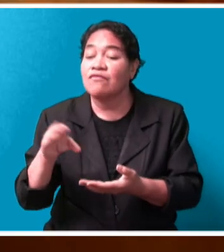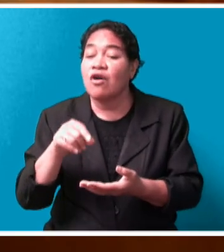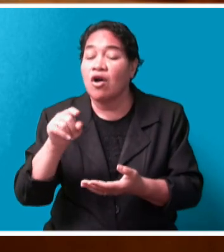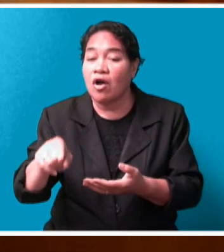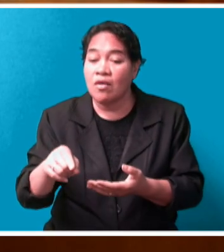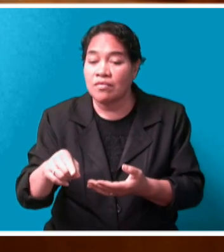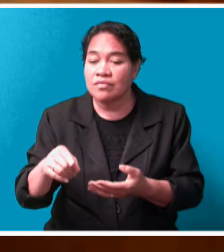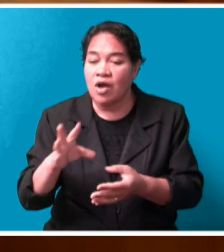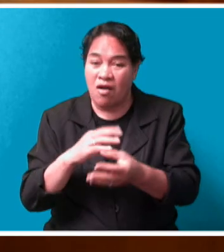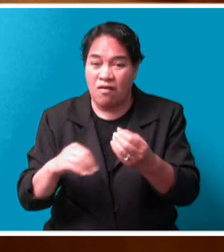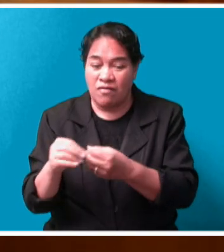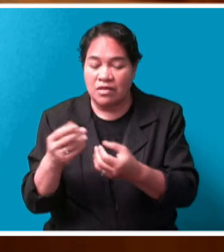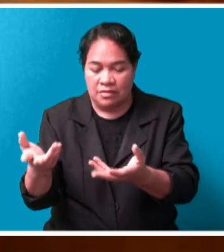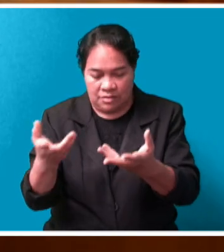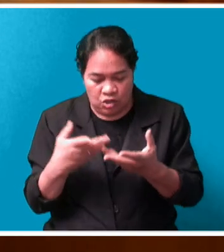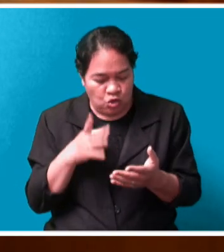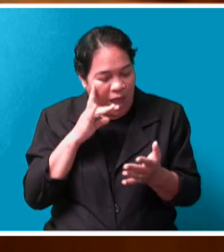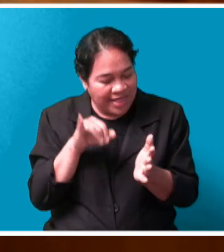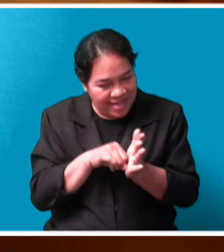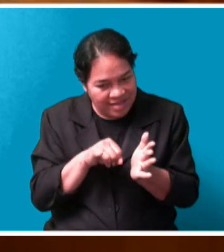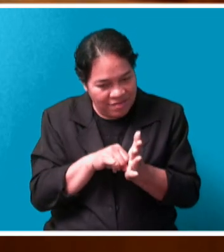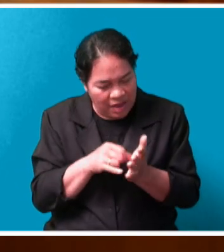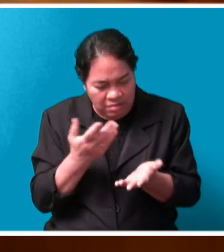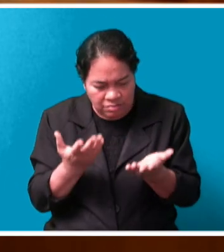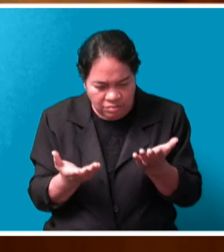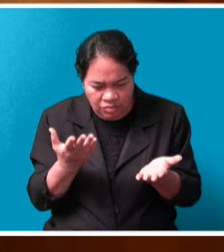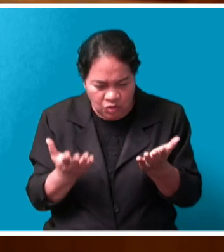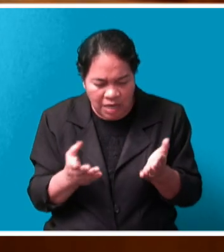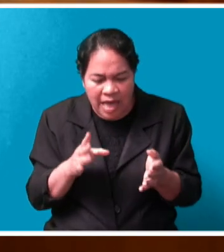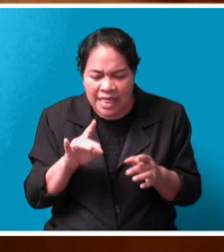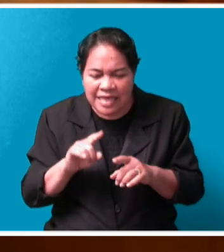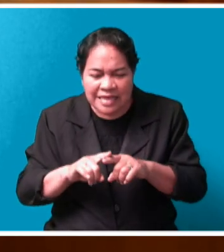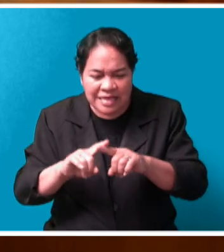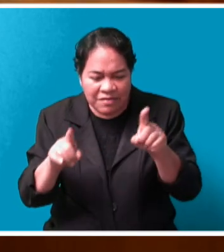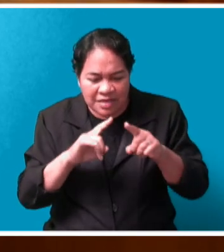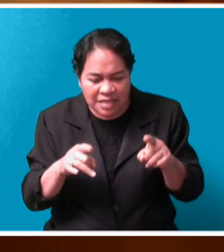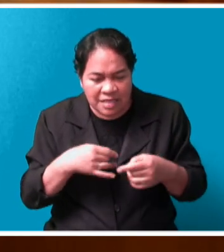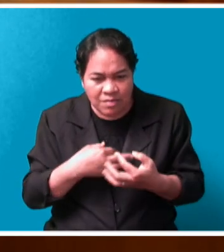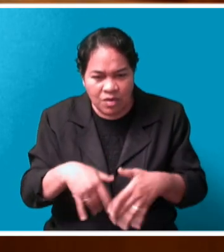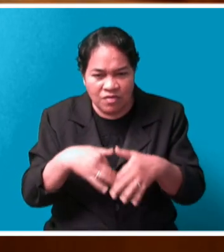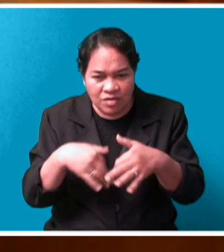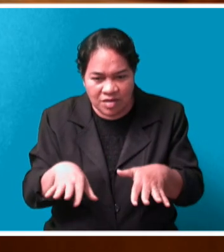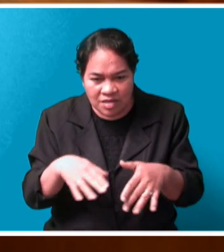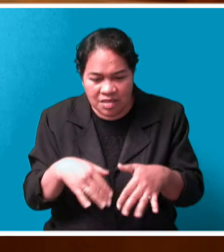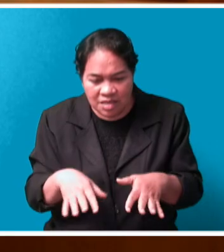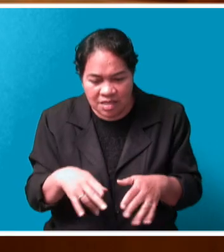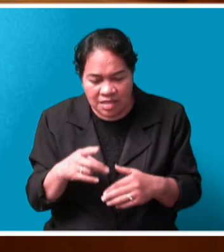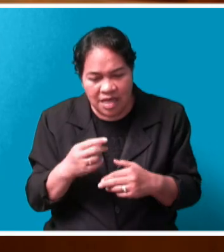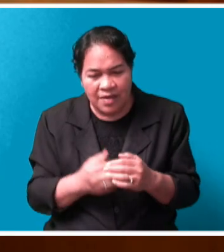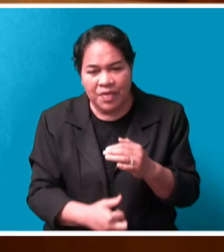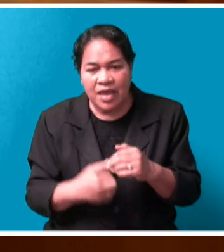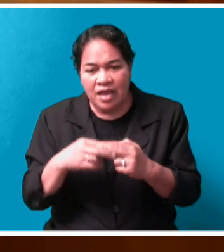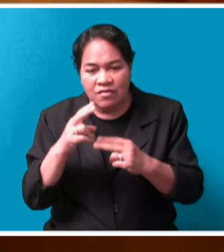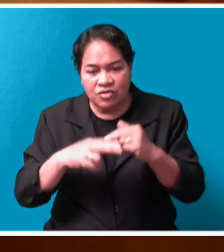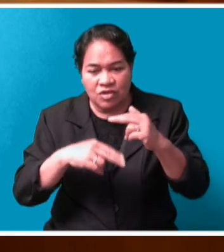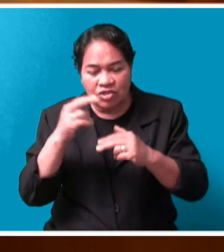relevant sources to identify differences in population, service access, infrastructure needs,